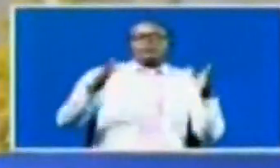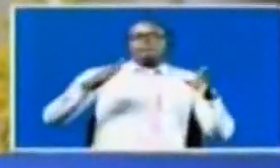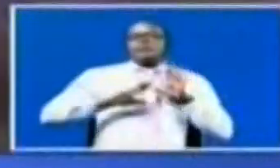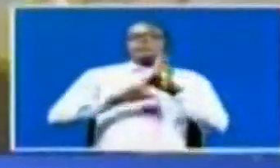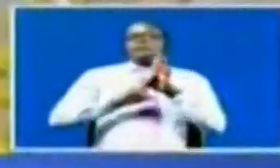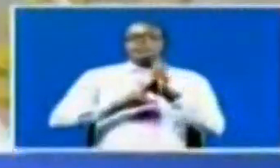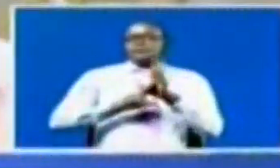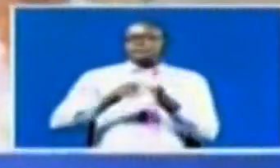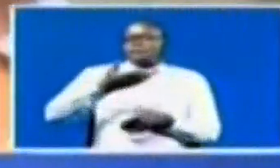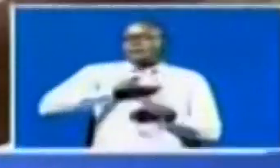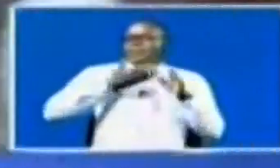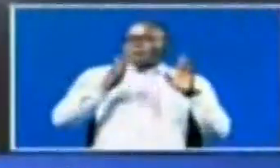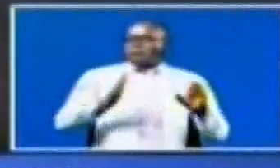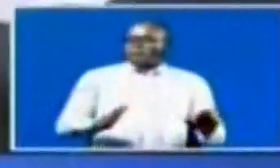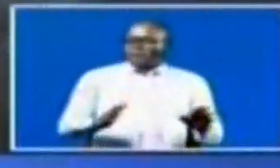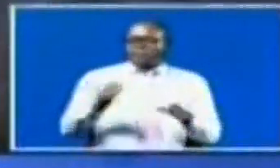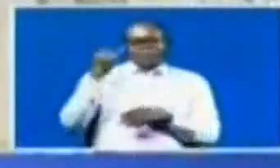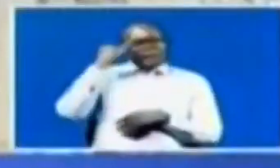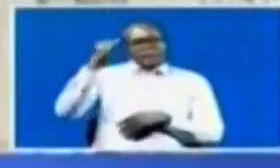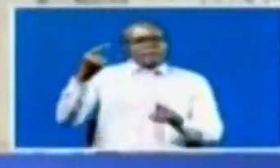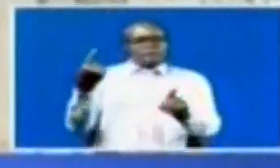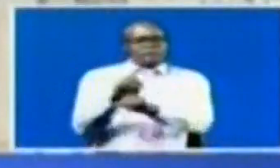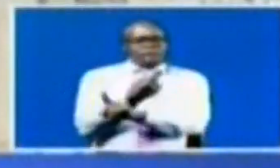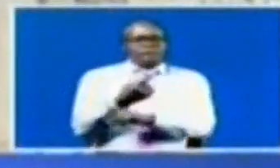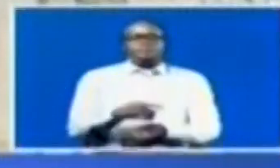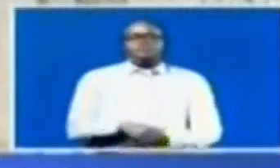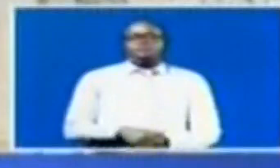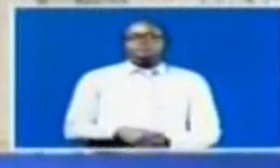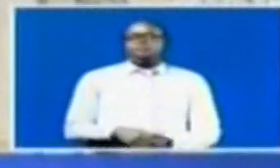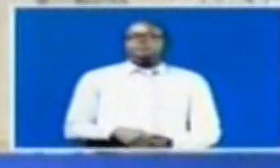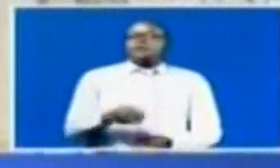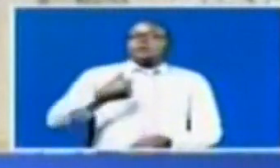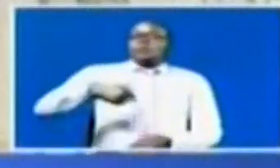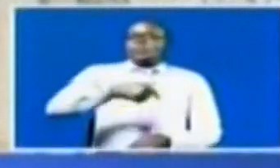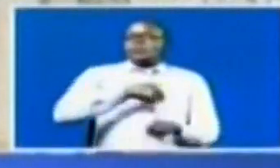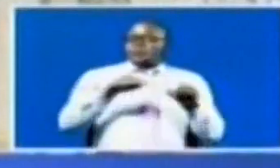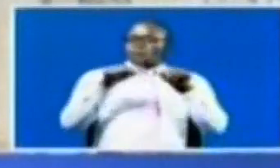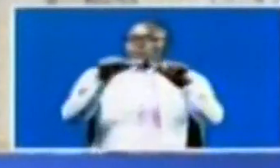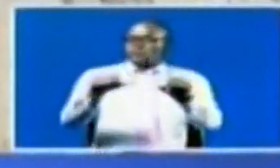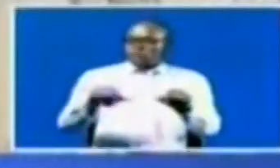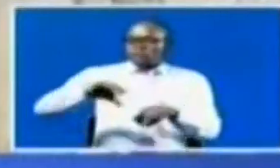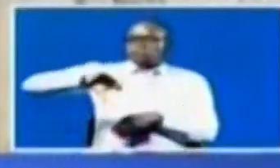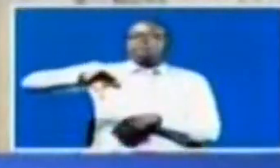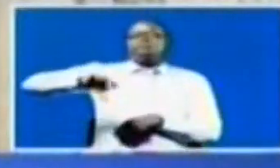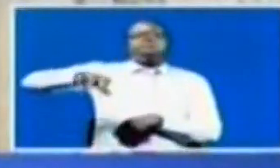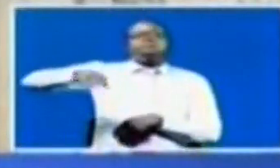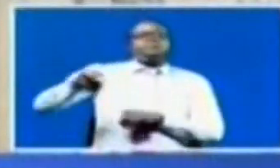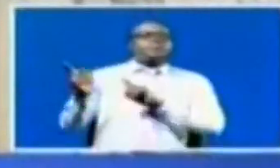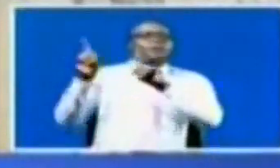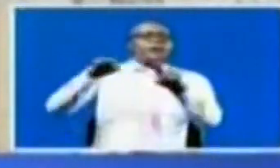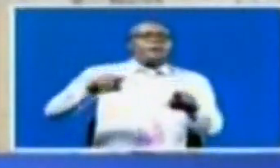hivyo, umiliki wa jengo una mtazamo tofauti. Matters have been there, they are still there, but the city council just comes